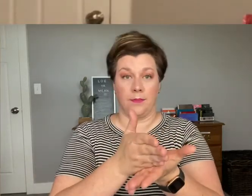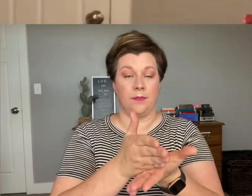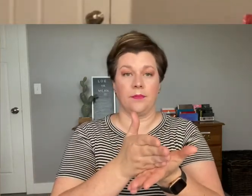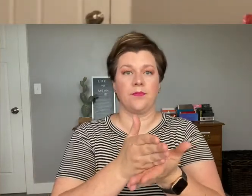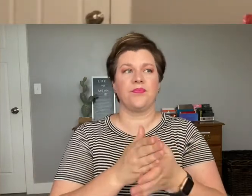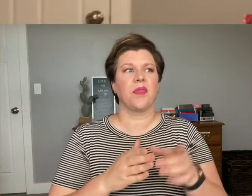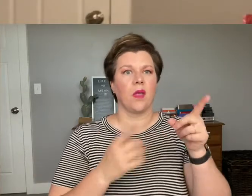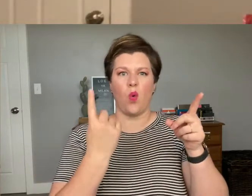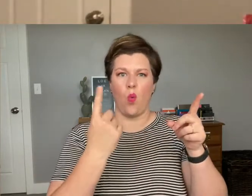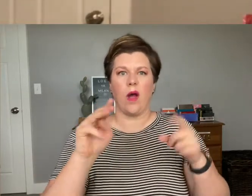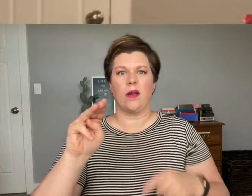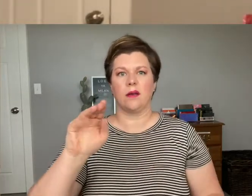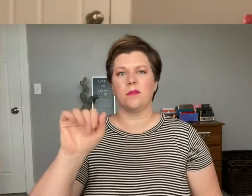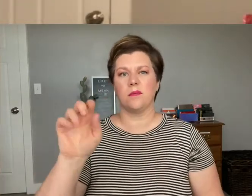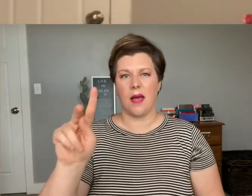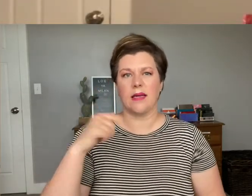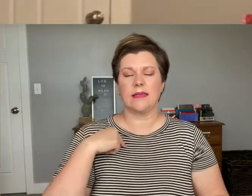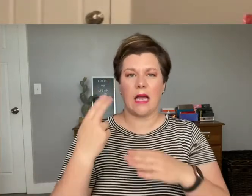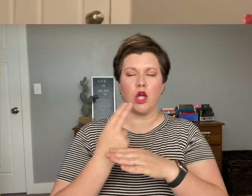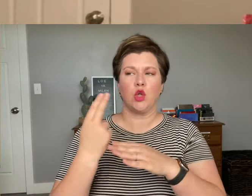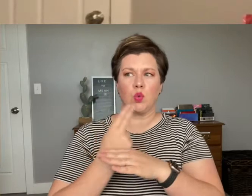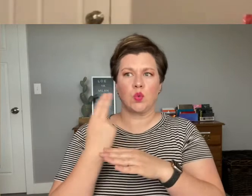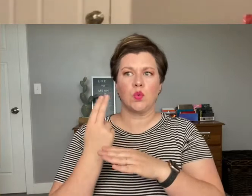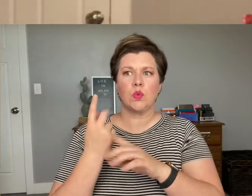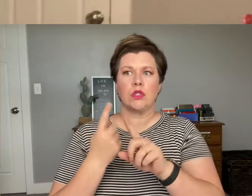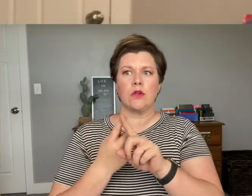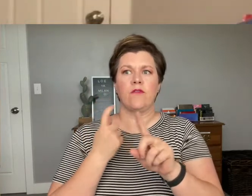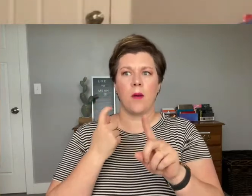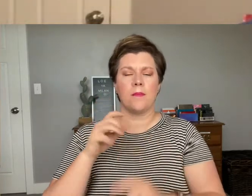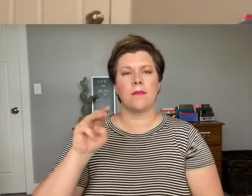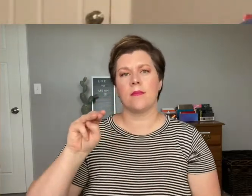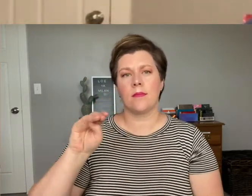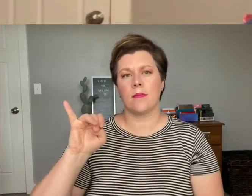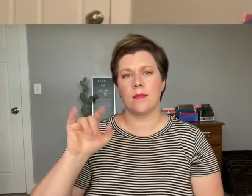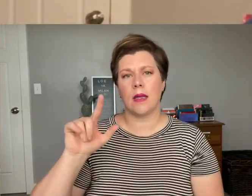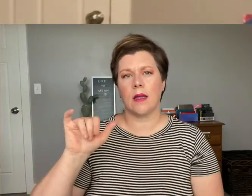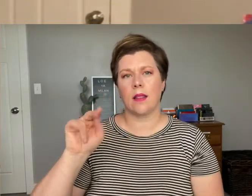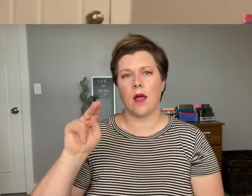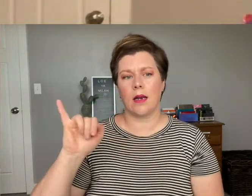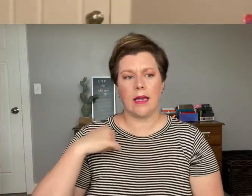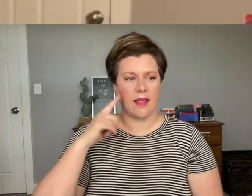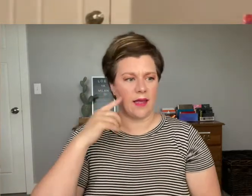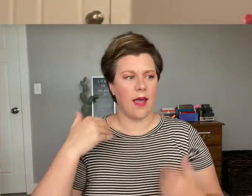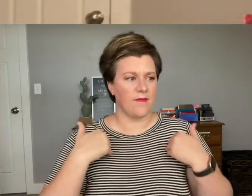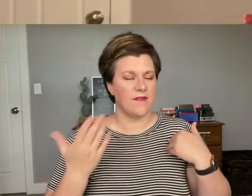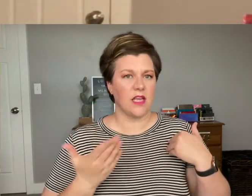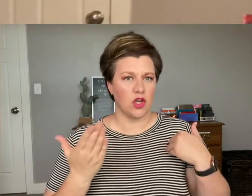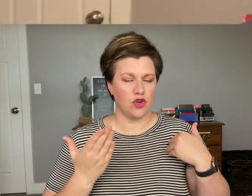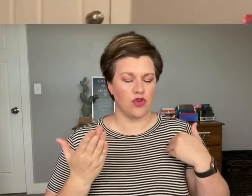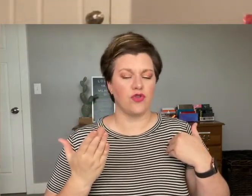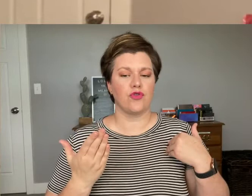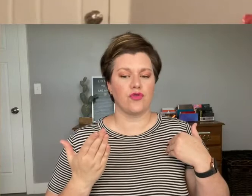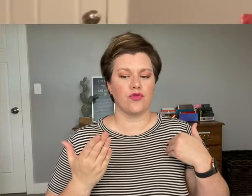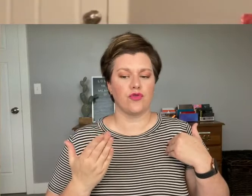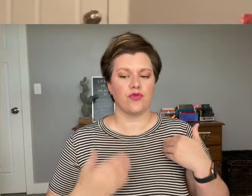stop immediately. There is a mask that I was using from Milani. I believe I